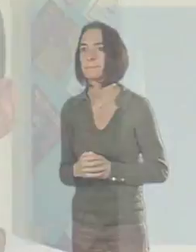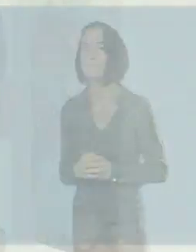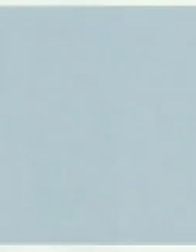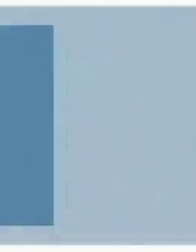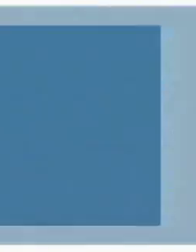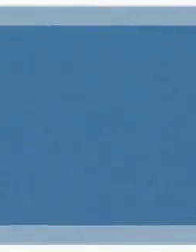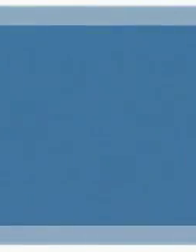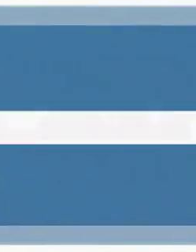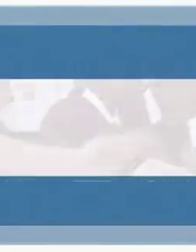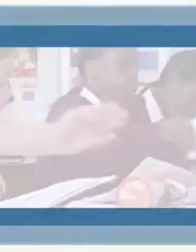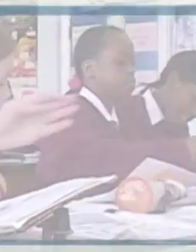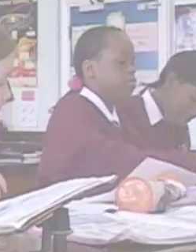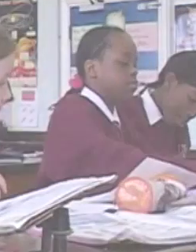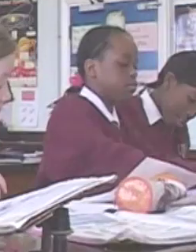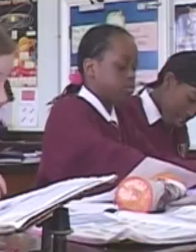all right.